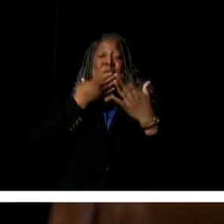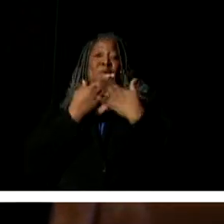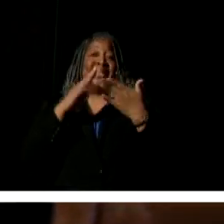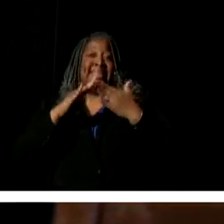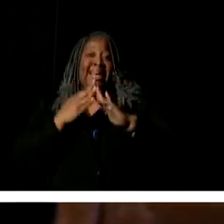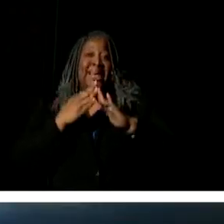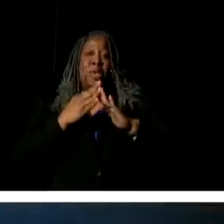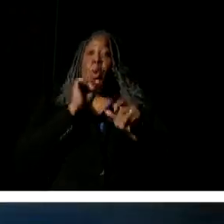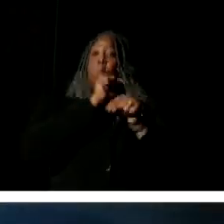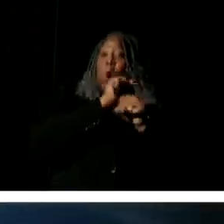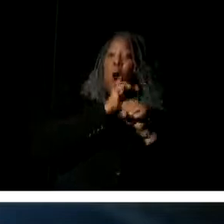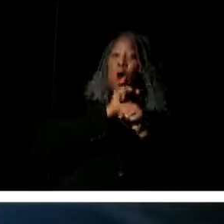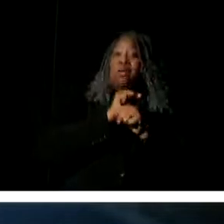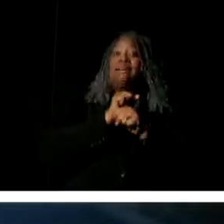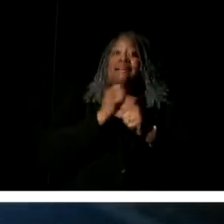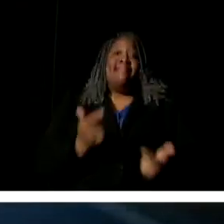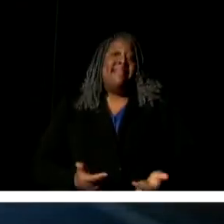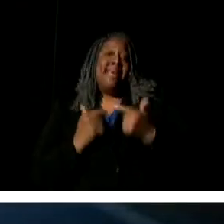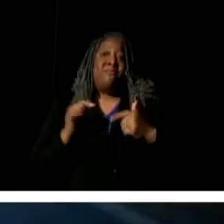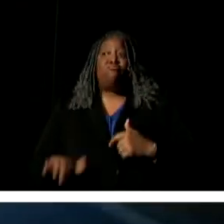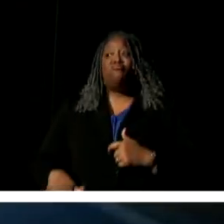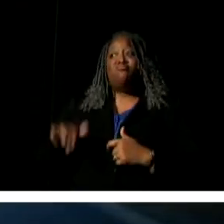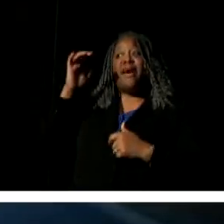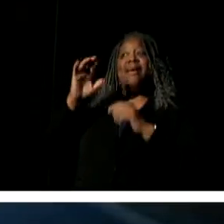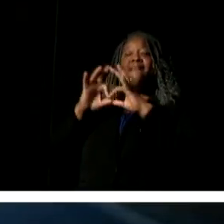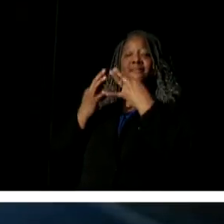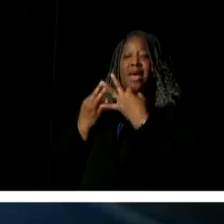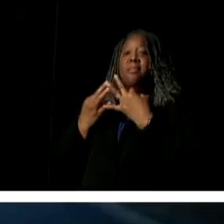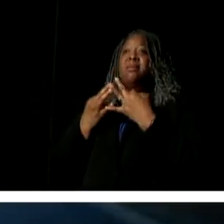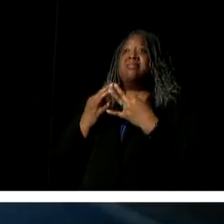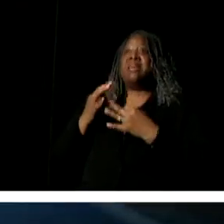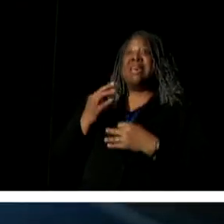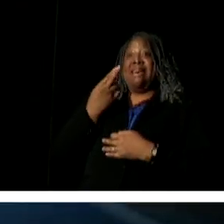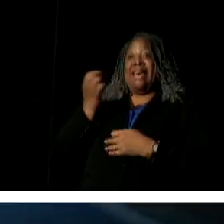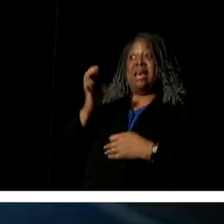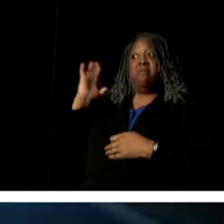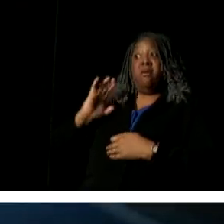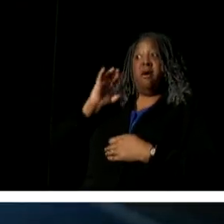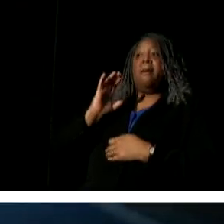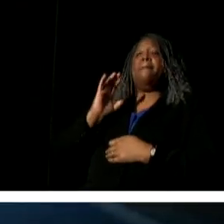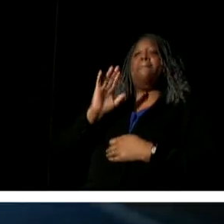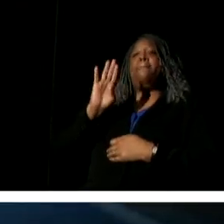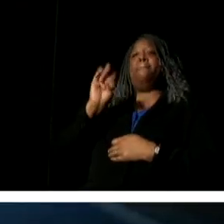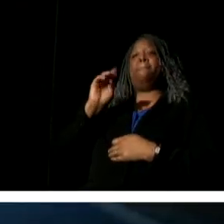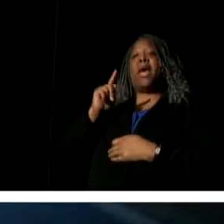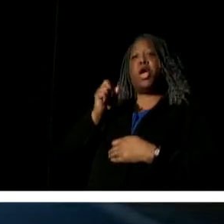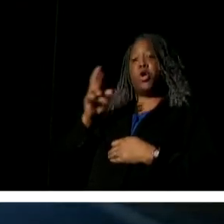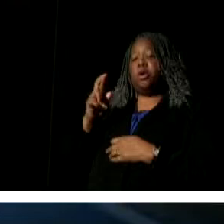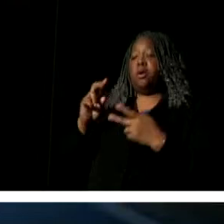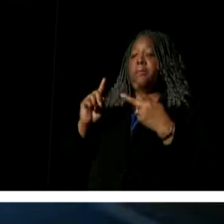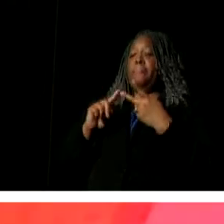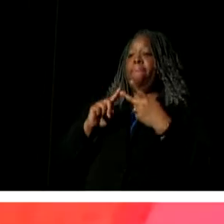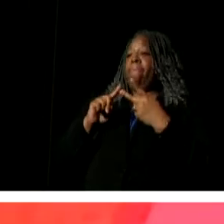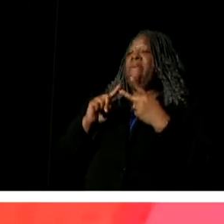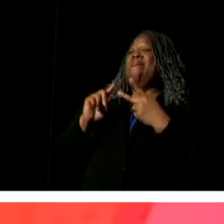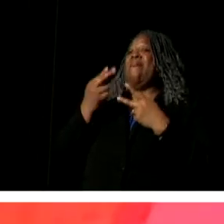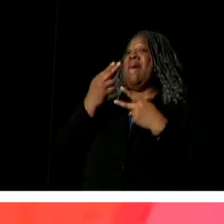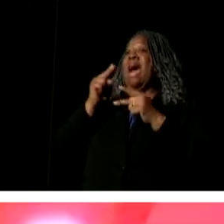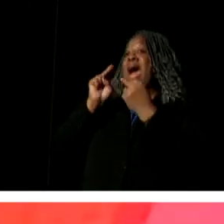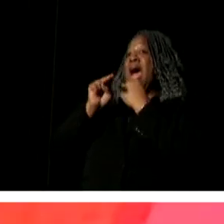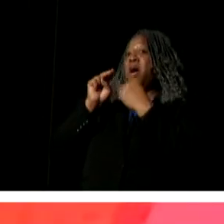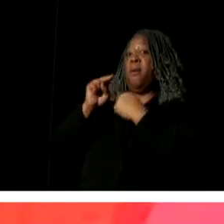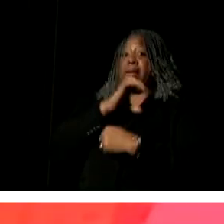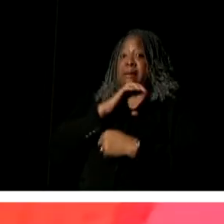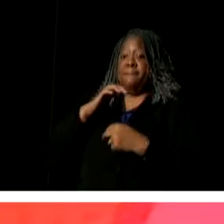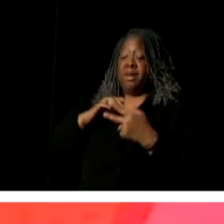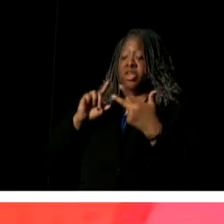and raise a family. Frank Scott Jr. is a former banker. He's a member of the Highway Commission and the